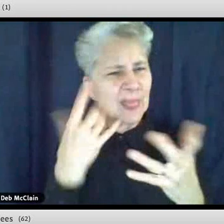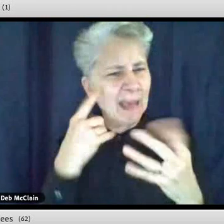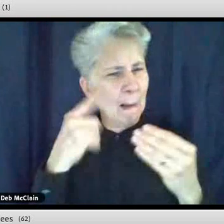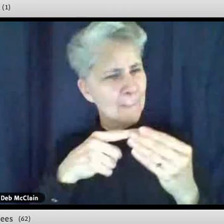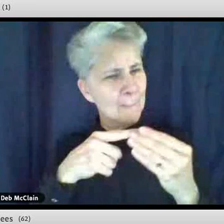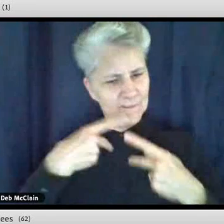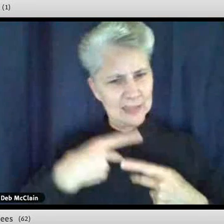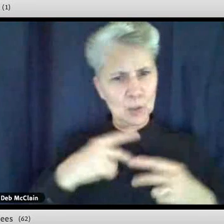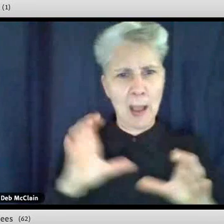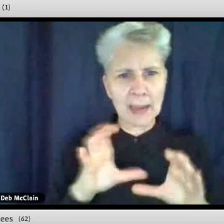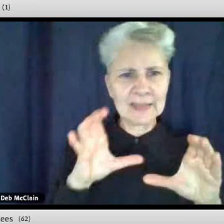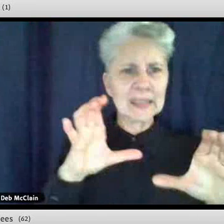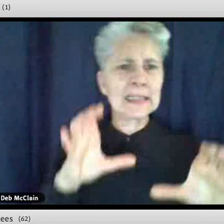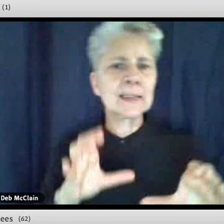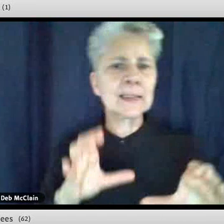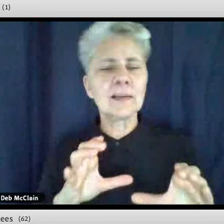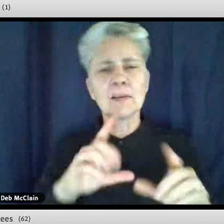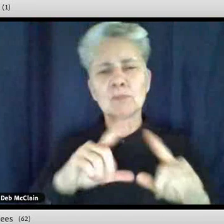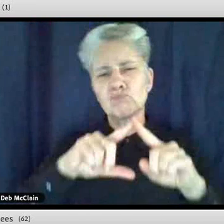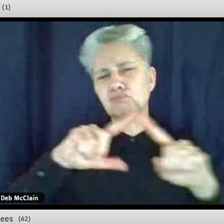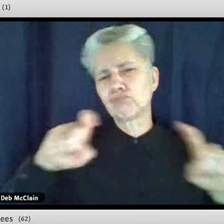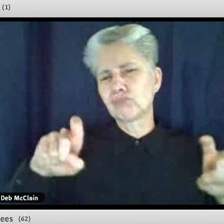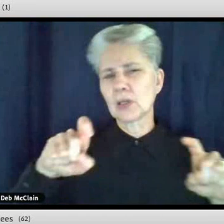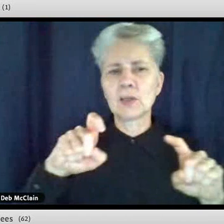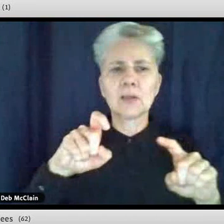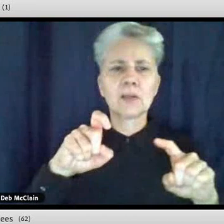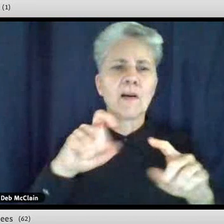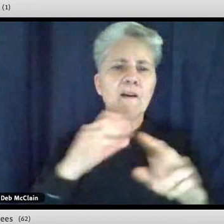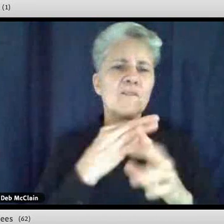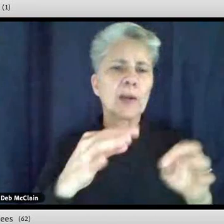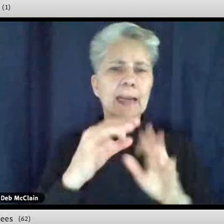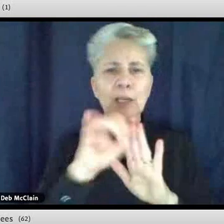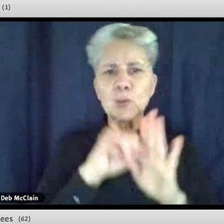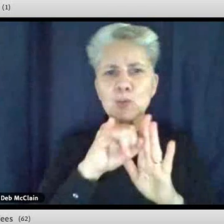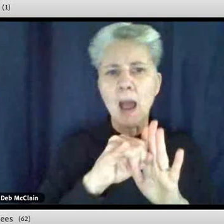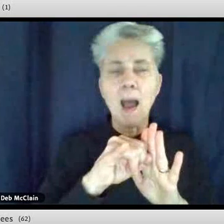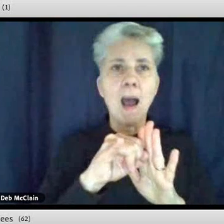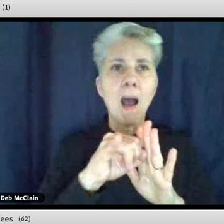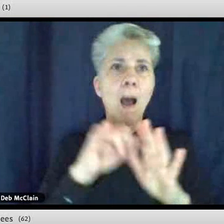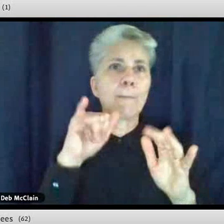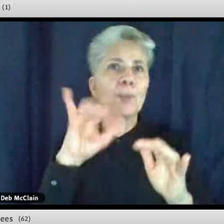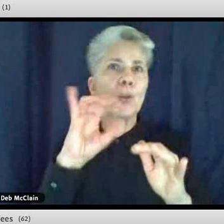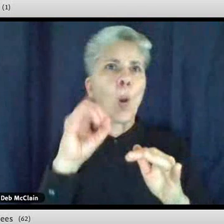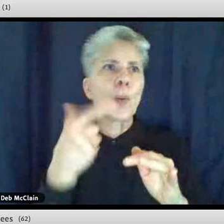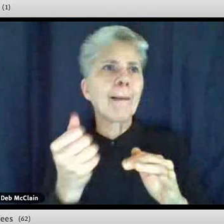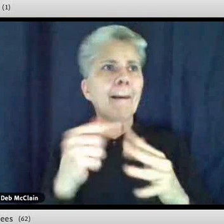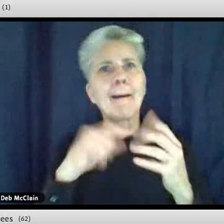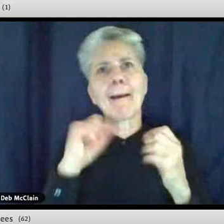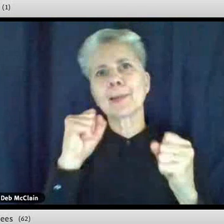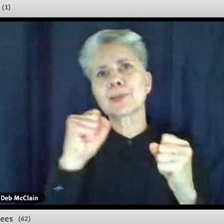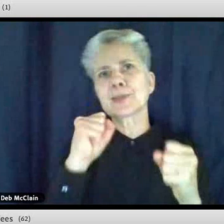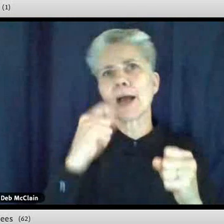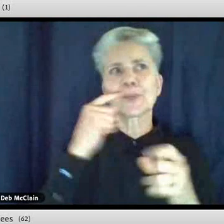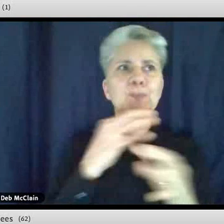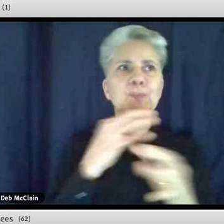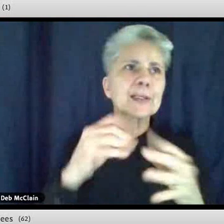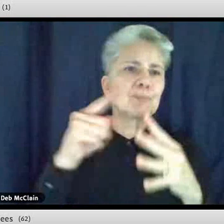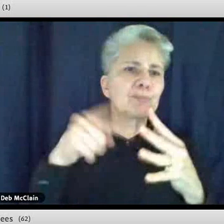recently, but I'm trying to do better. Think about physical activity. There's all kinds of free